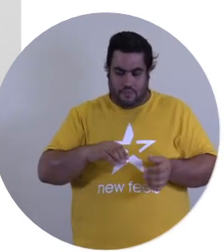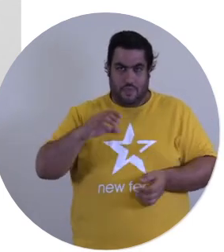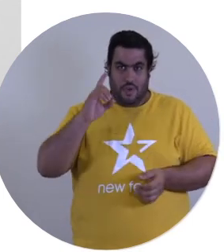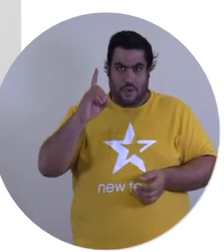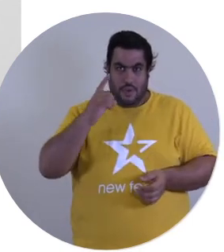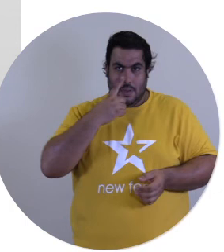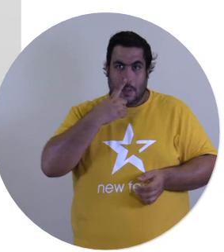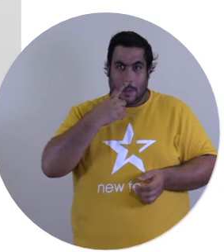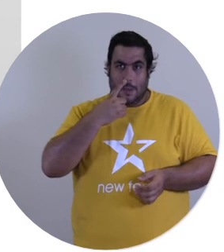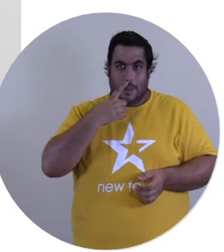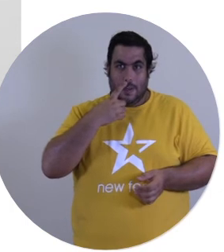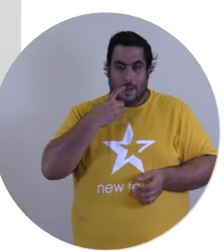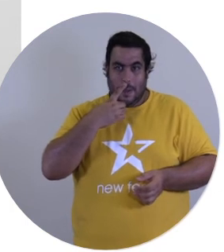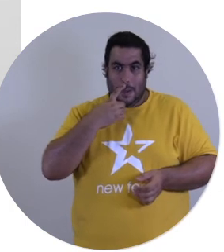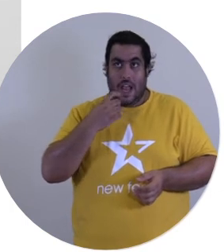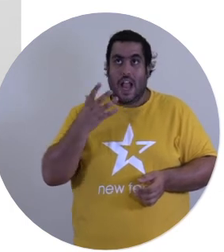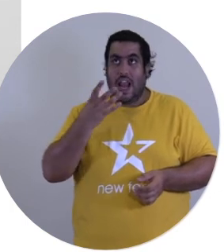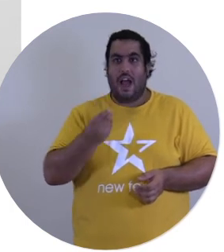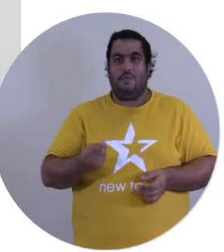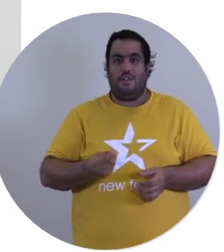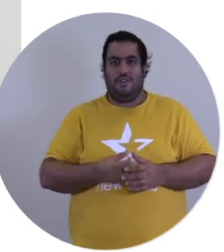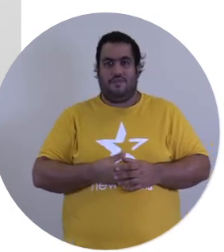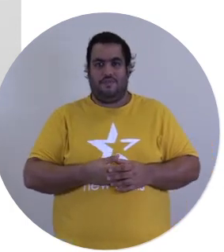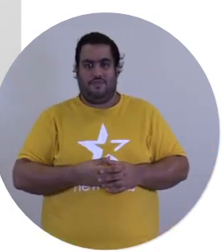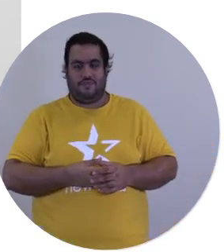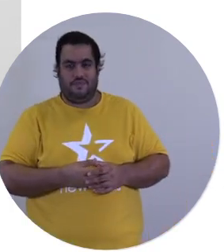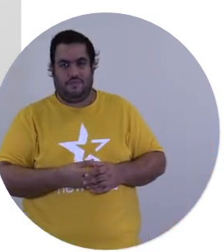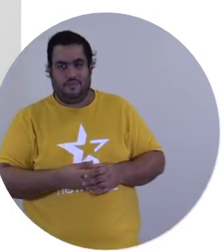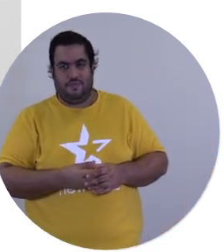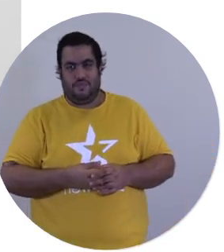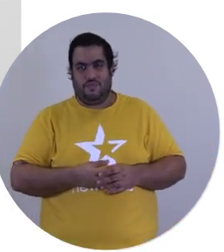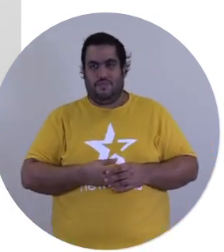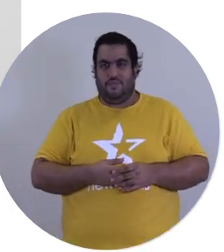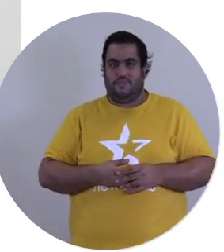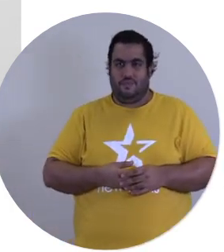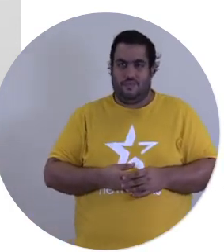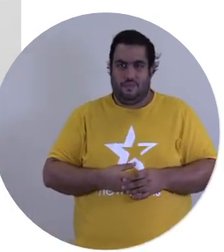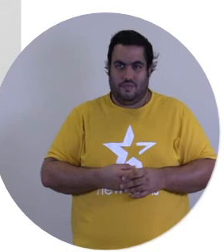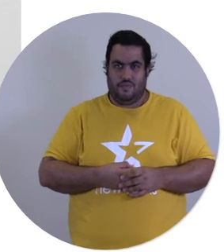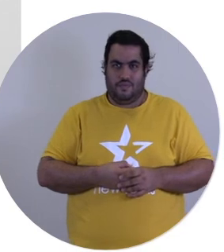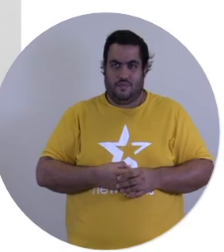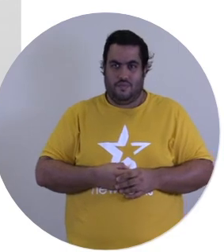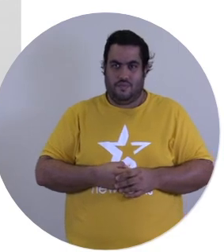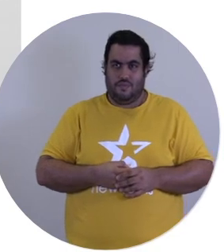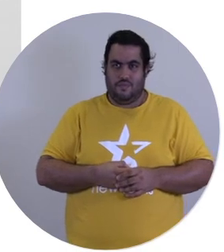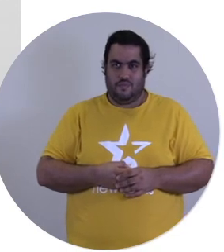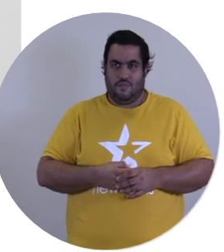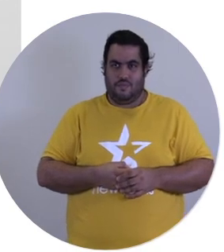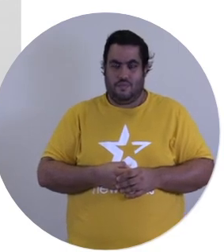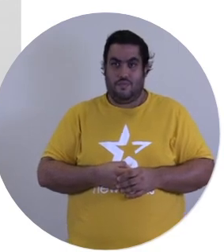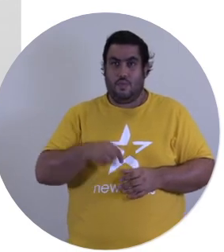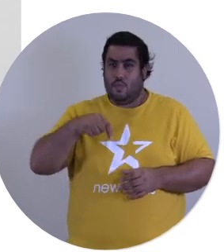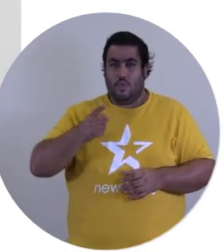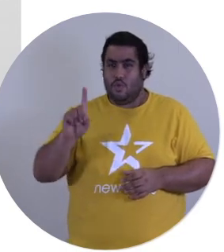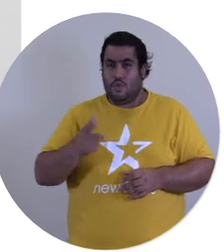of glamour by wearing a fashionable hat. If I have in the sentence noise and a